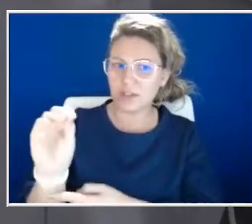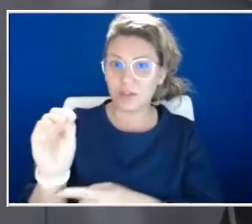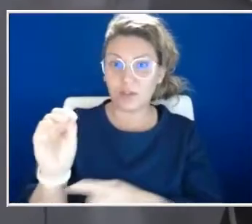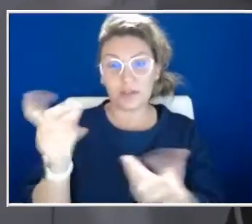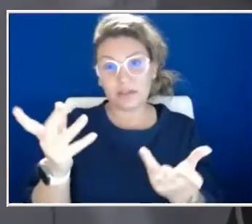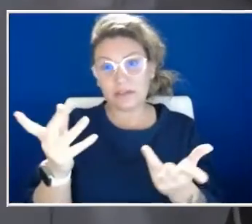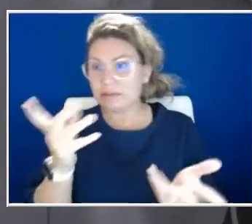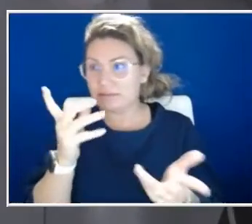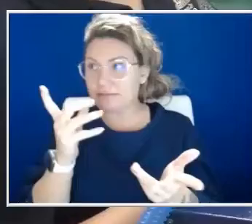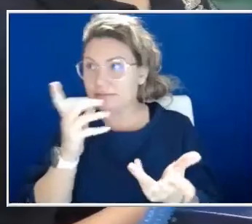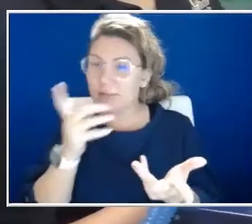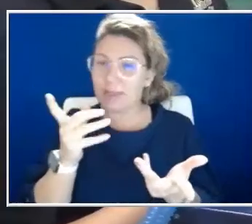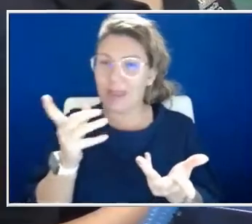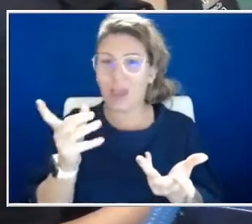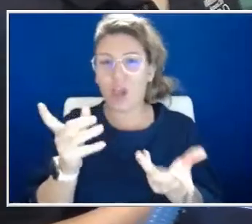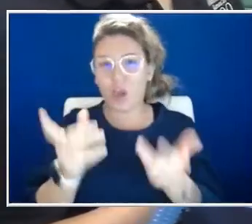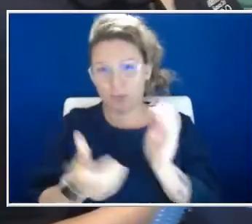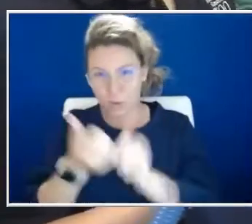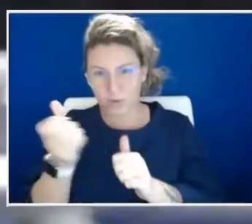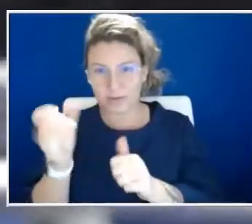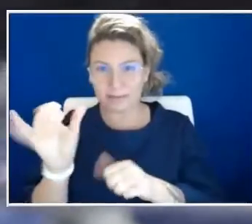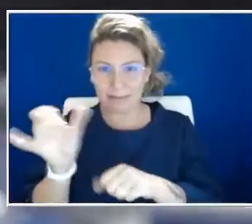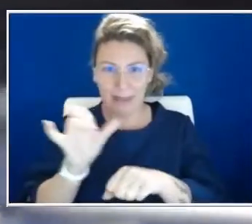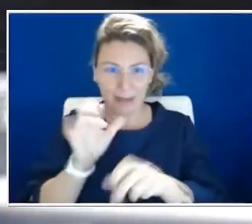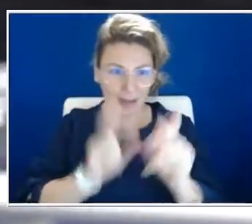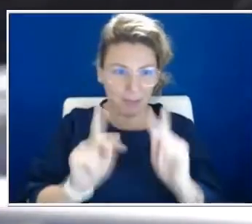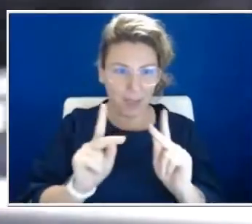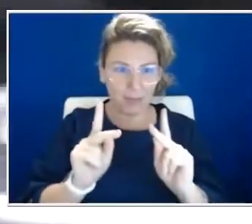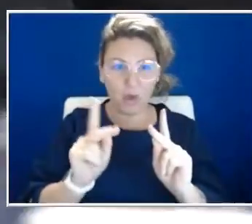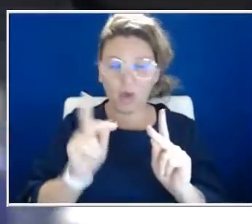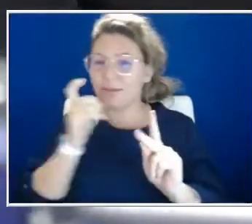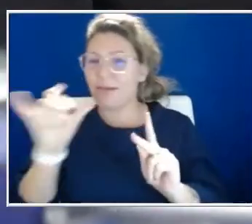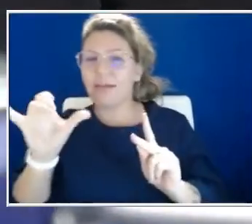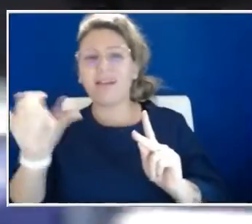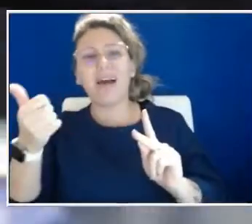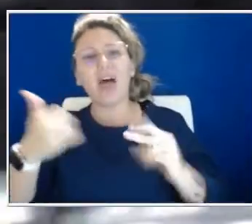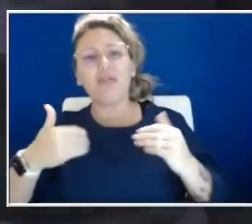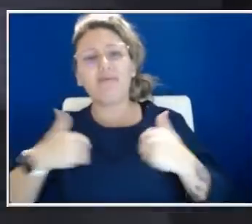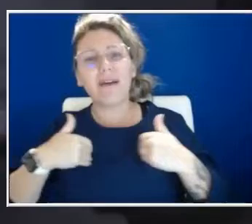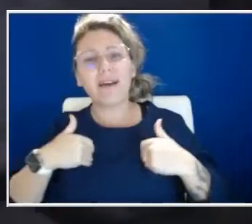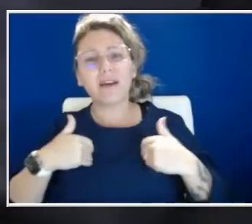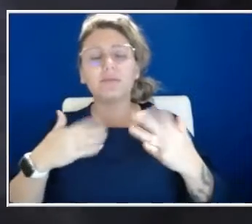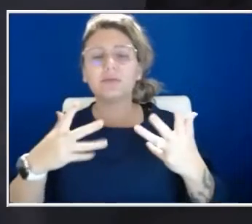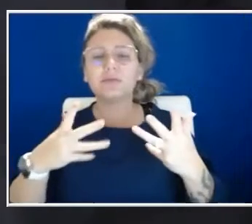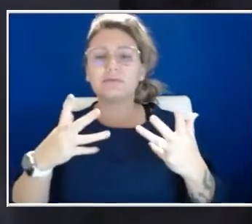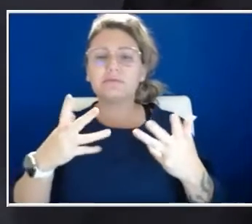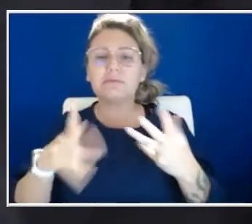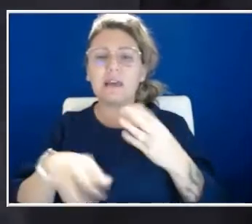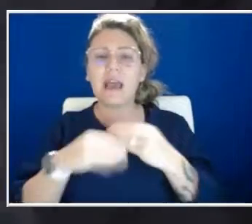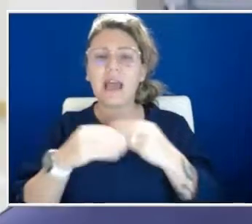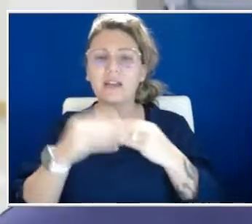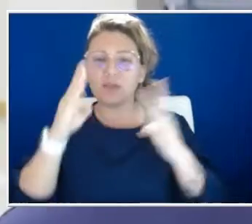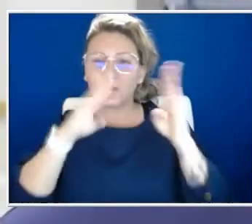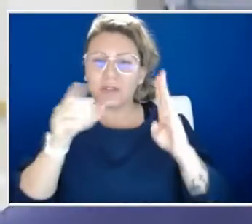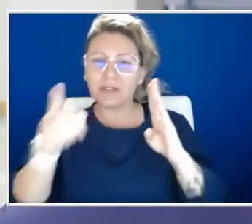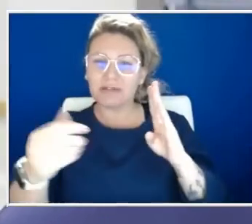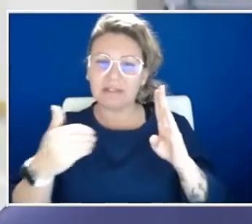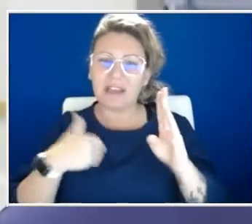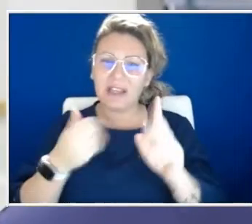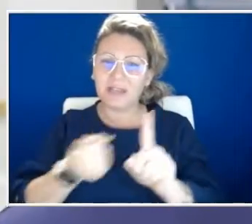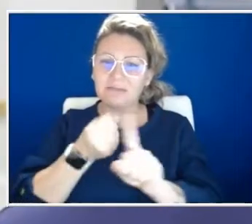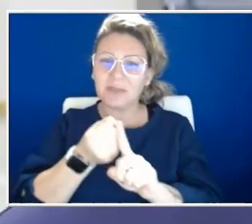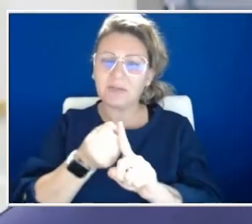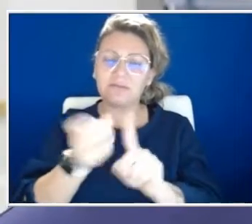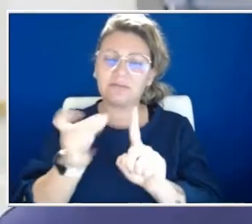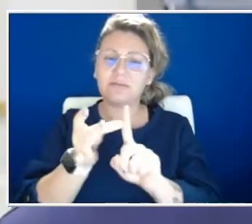the most like people and the least like our other mammals. Adding to the worry, Curtis has had COVID. And so we're really trying to assist with